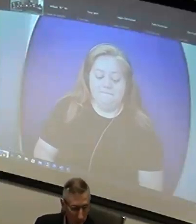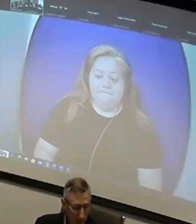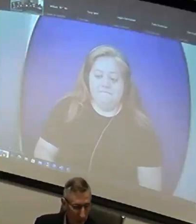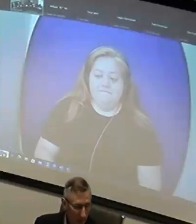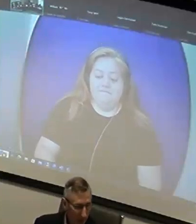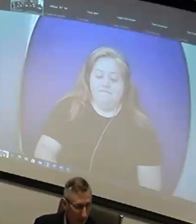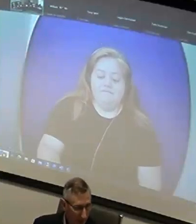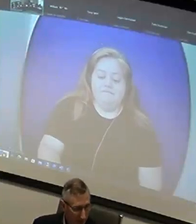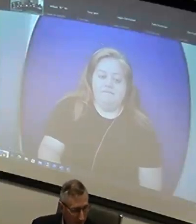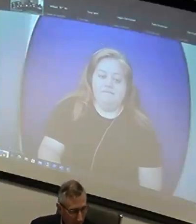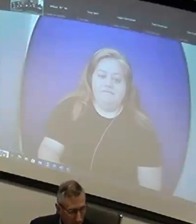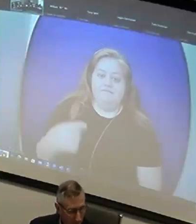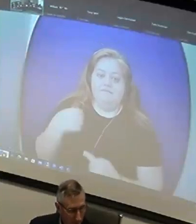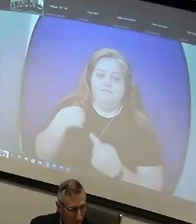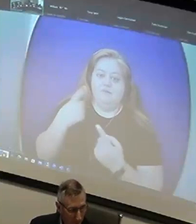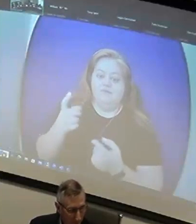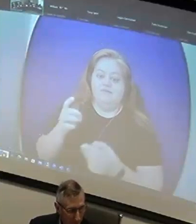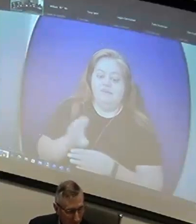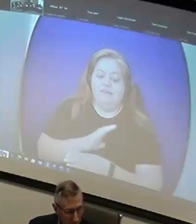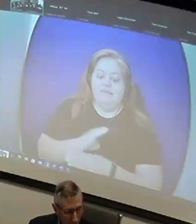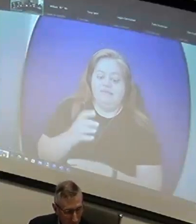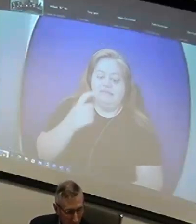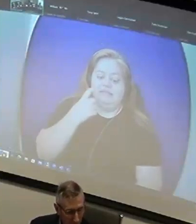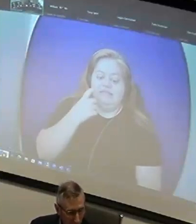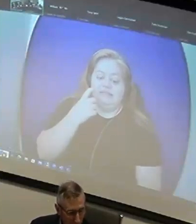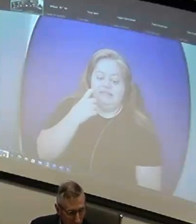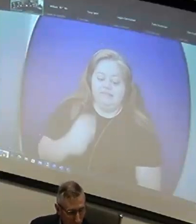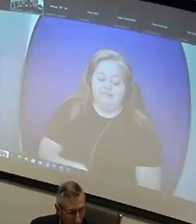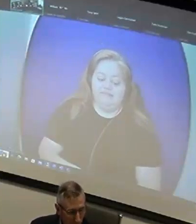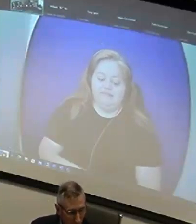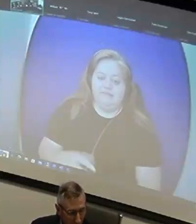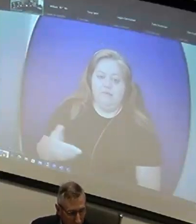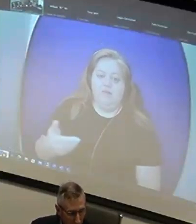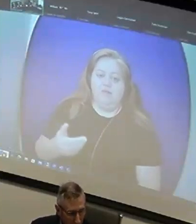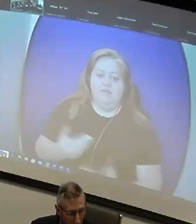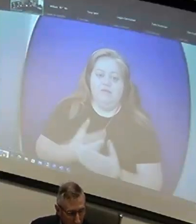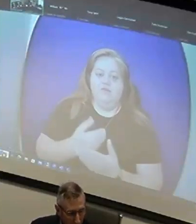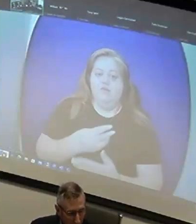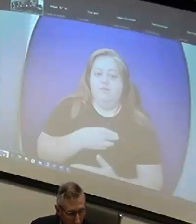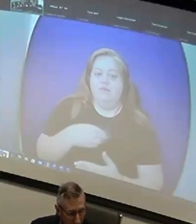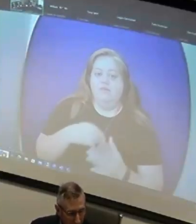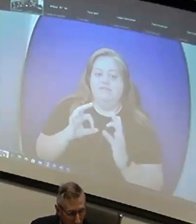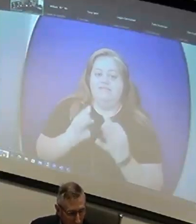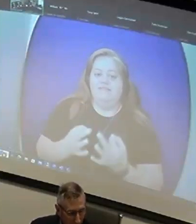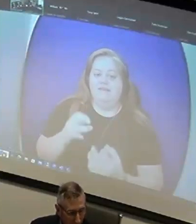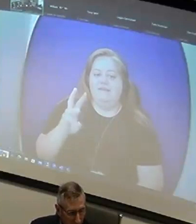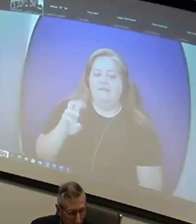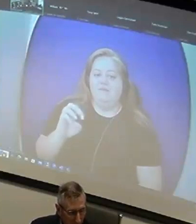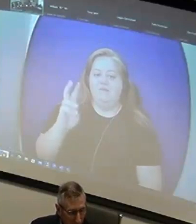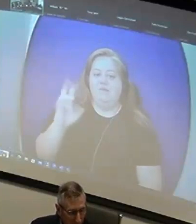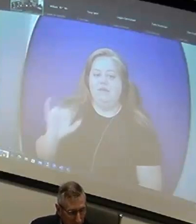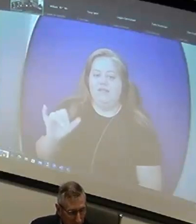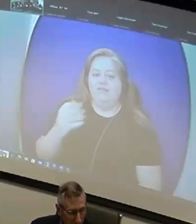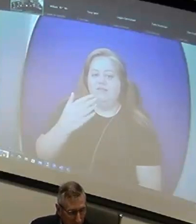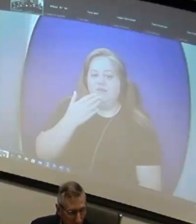busy lately, welcoming a new member of the family, so congratulations to you. So, but your staff